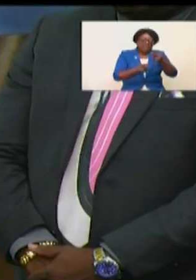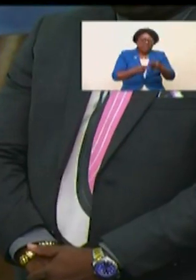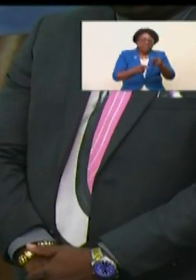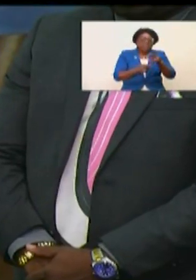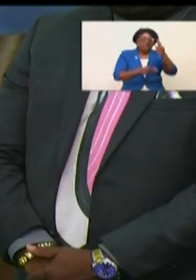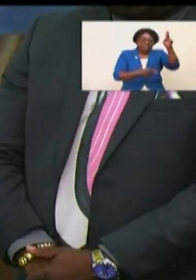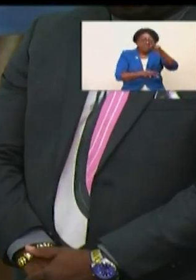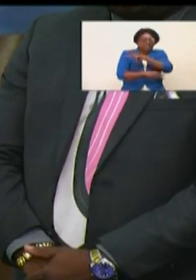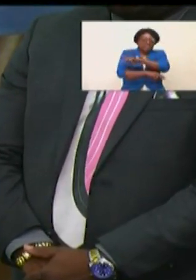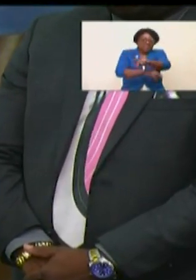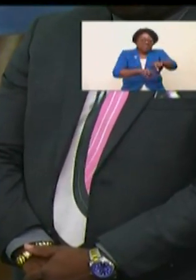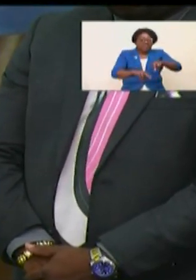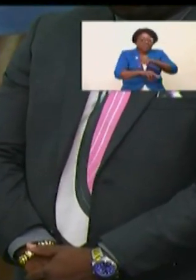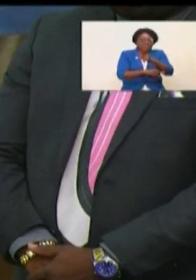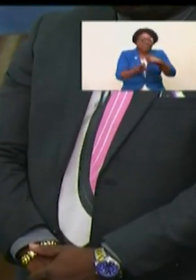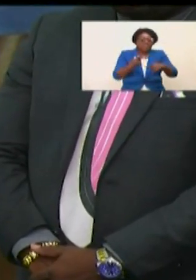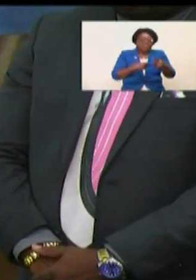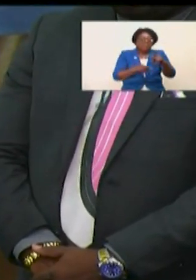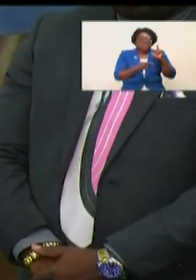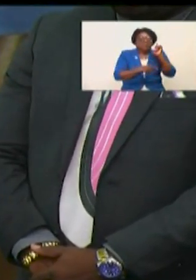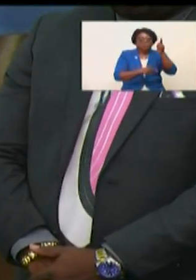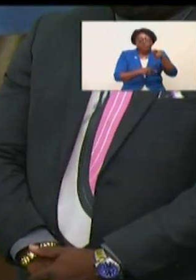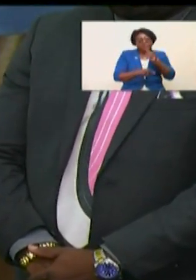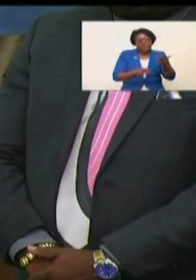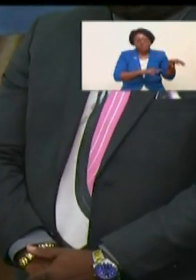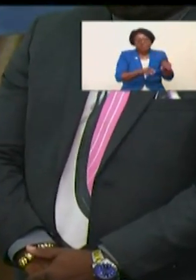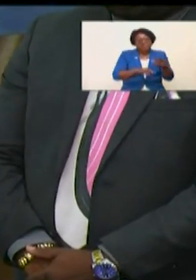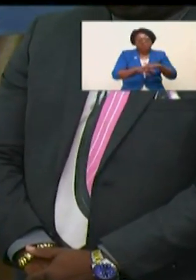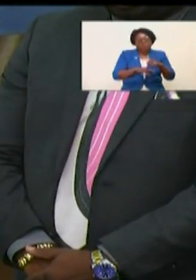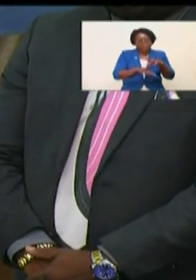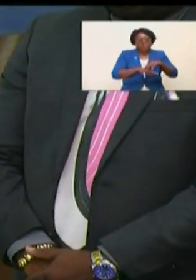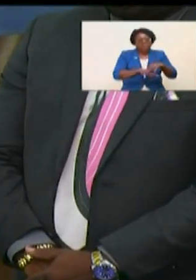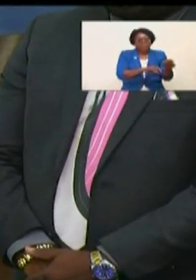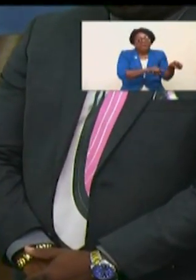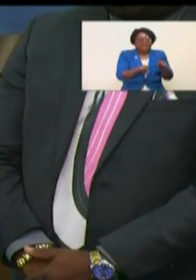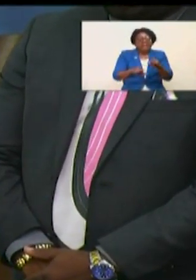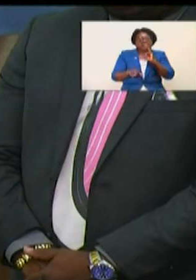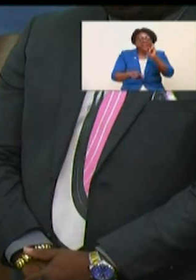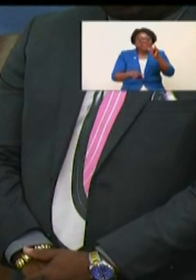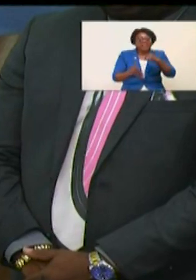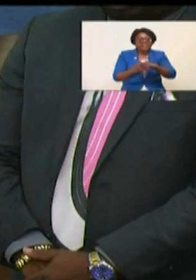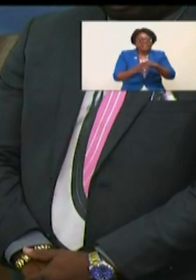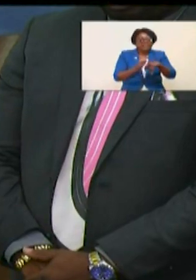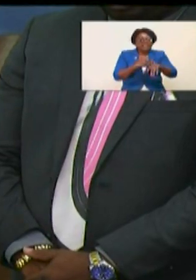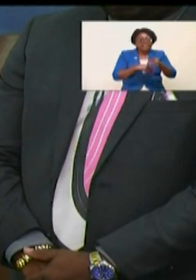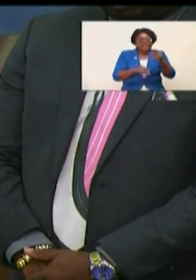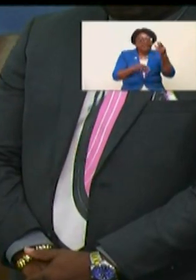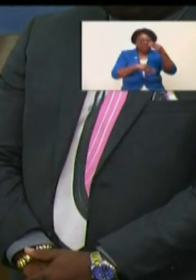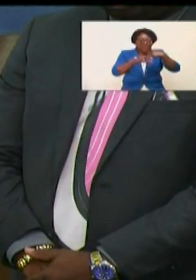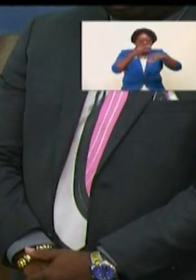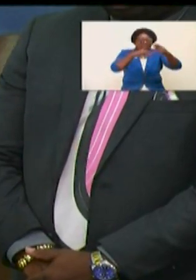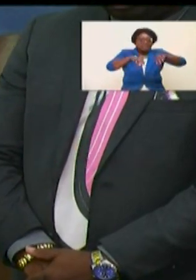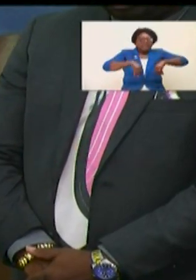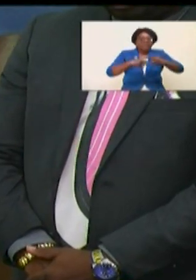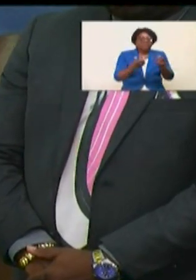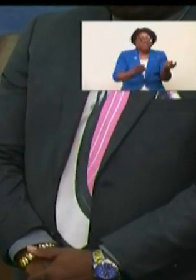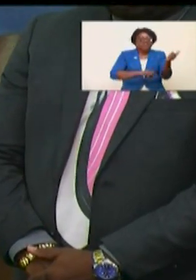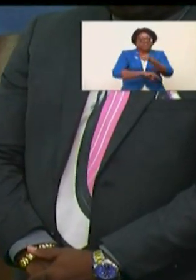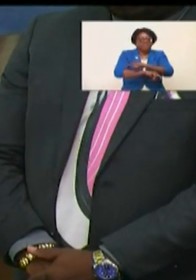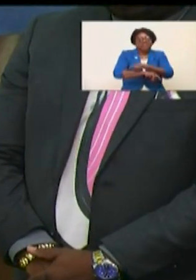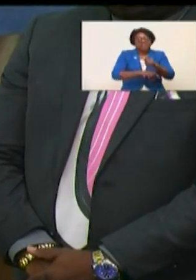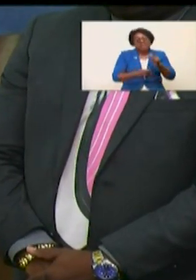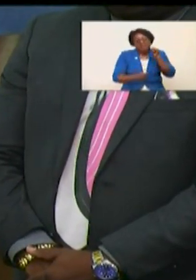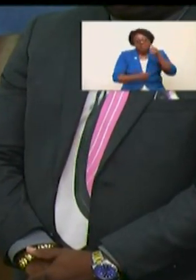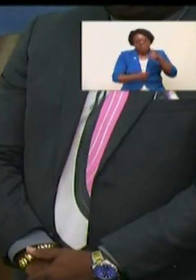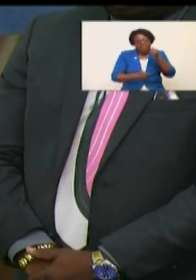name, thy kingdom come. Thy will be done on earth as it is in heaven. Give us this day our daily bread, and forgive